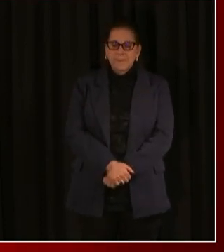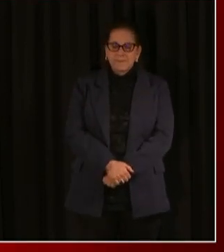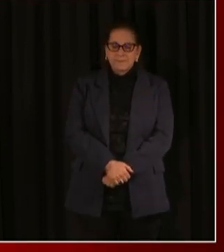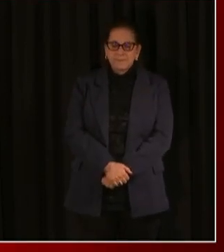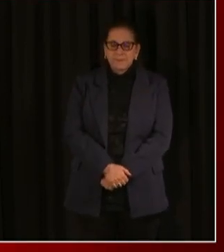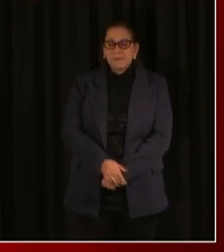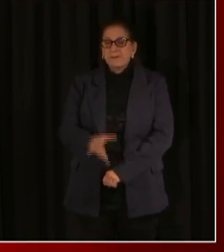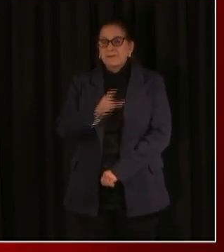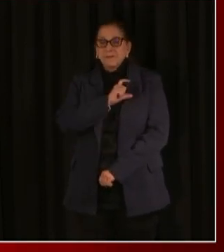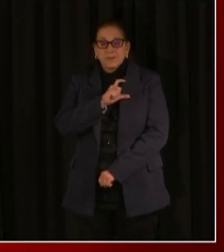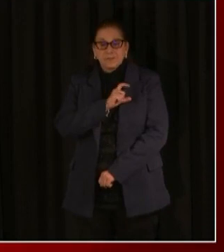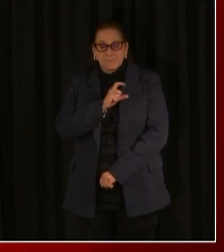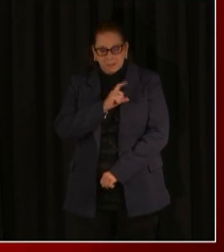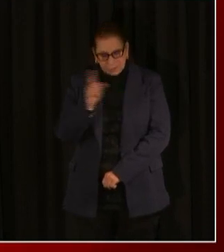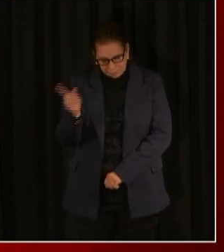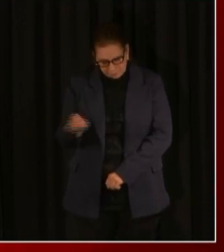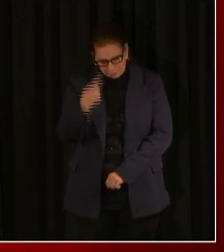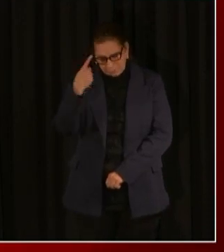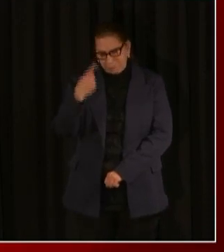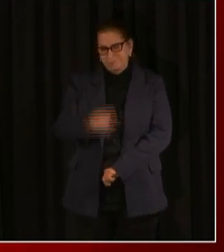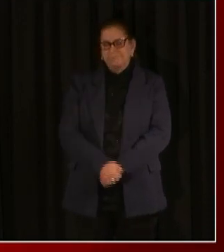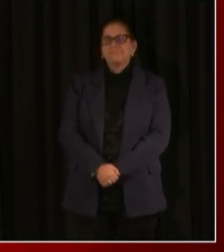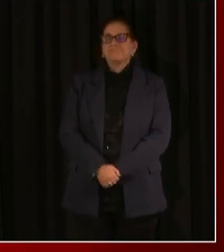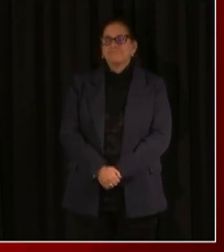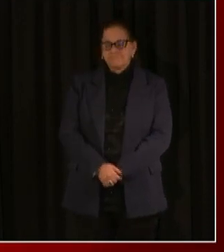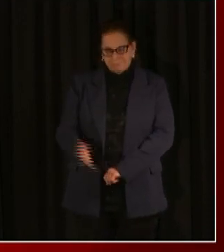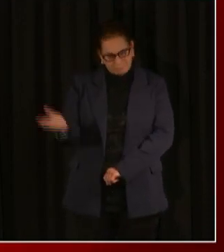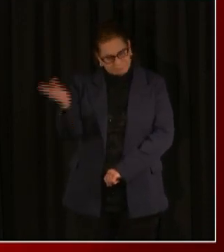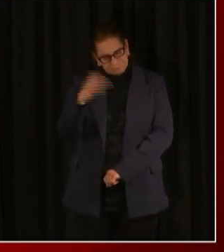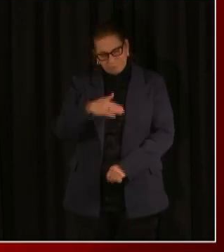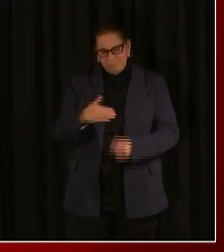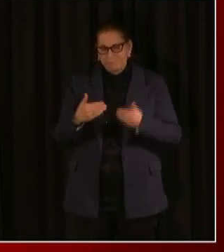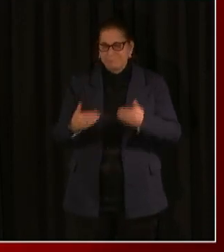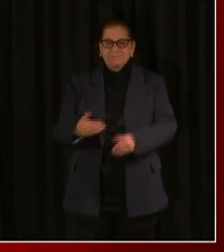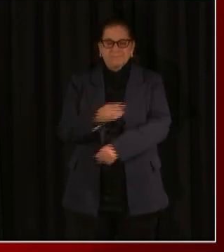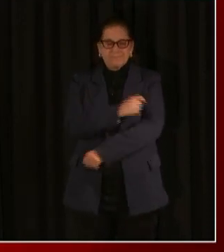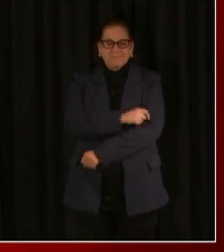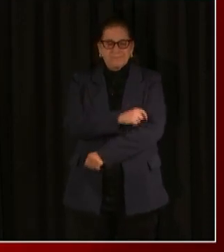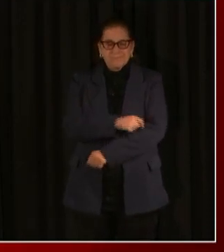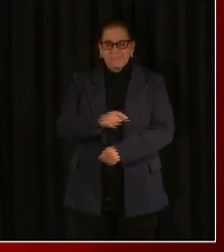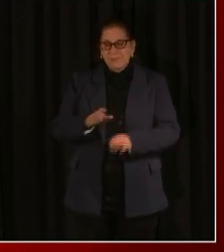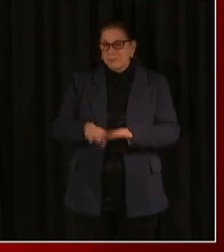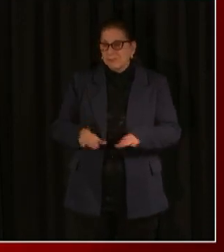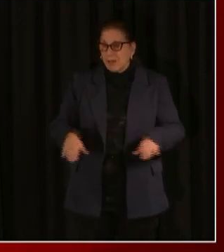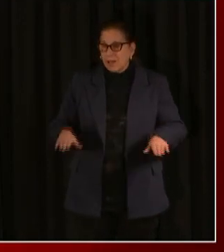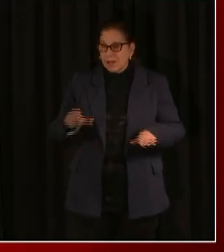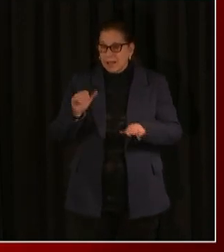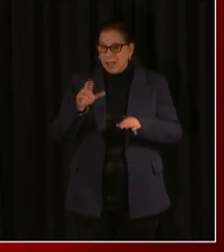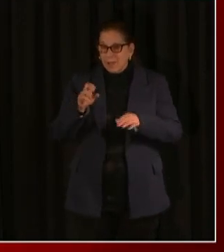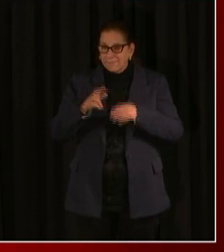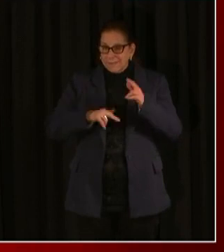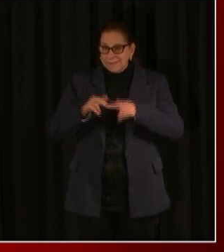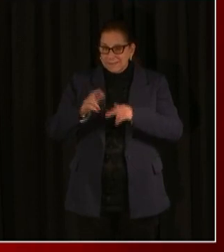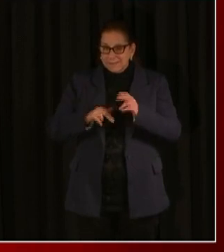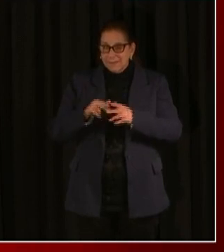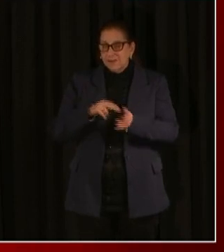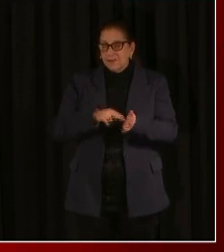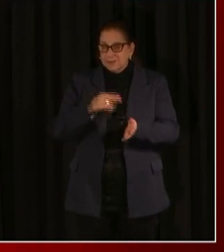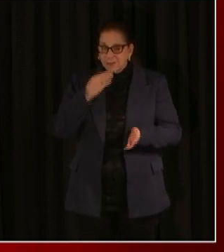safety, staff working in K through 12, education, child care facilities, and in grocery stores.